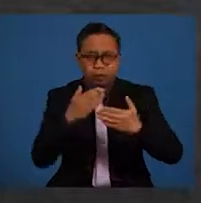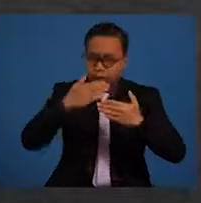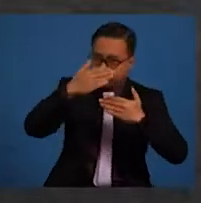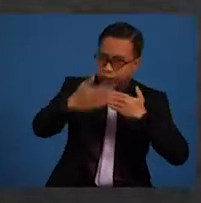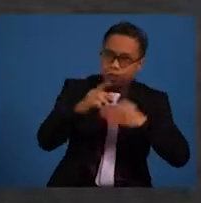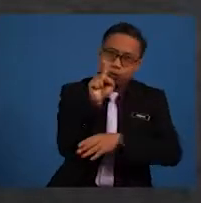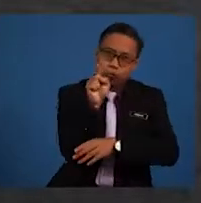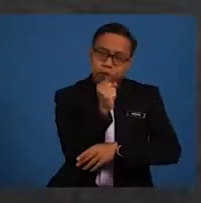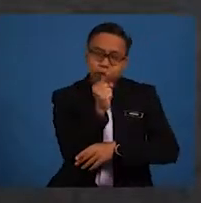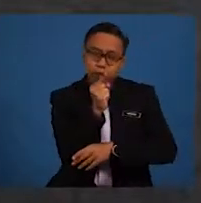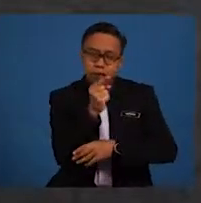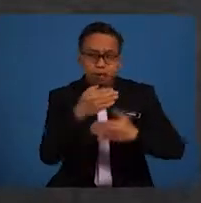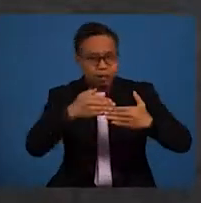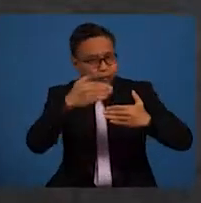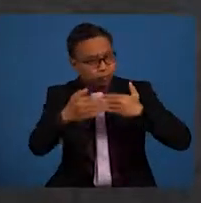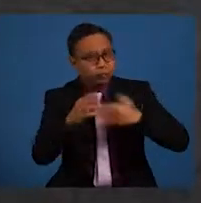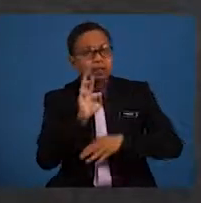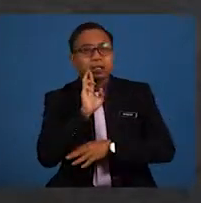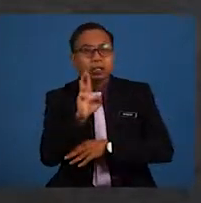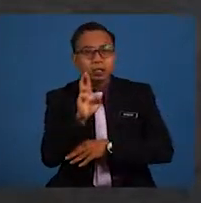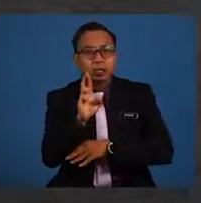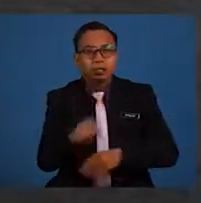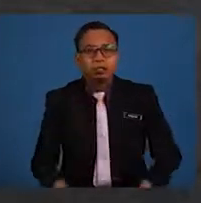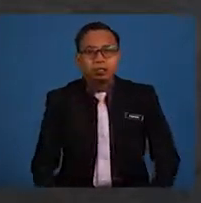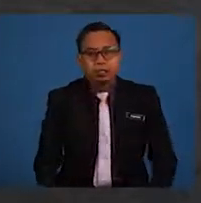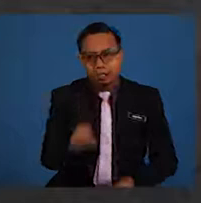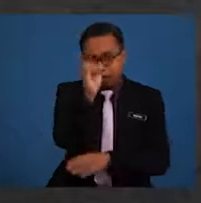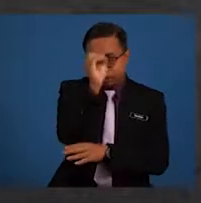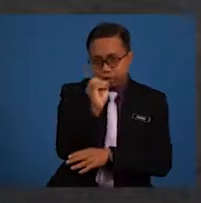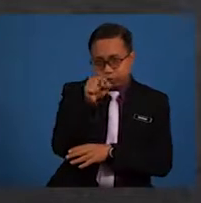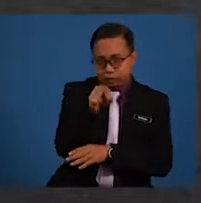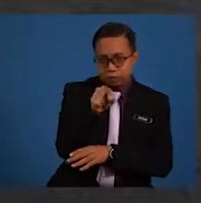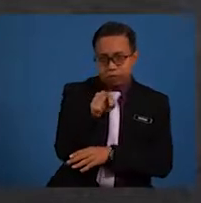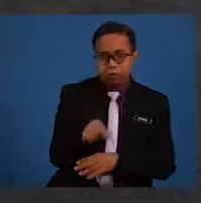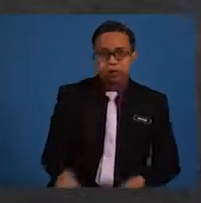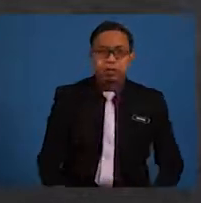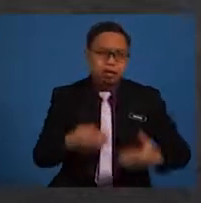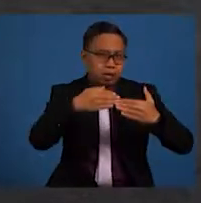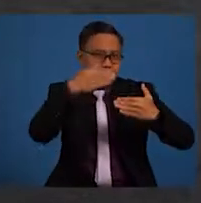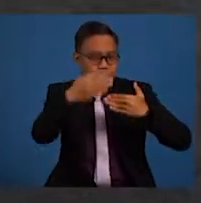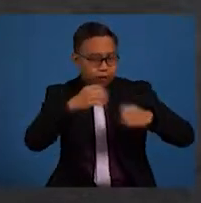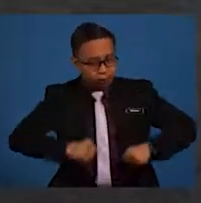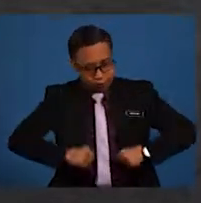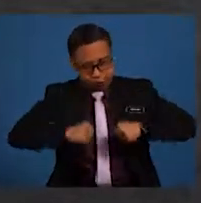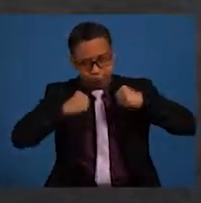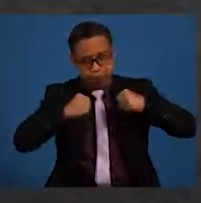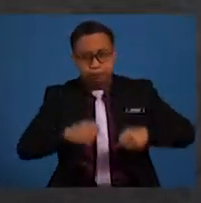comma after her and an exclamation mark after survivor.